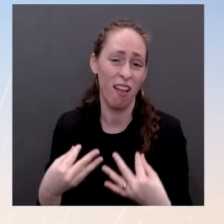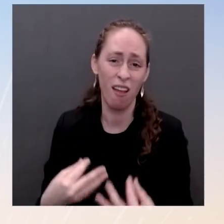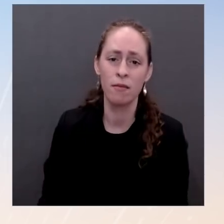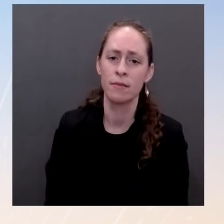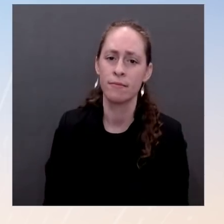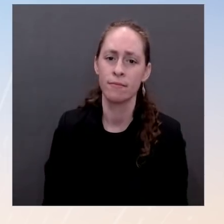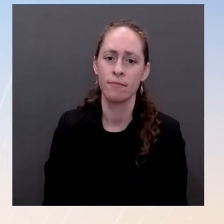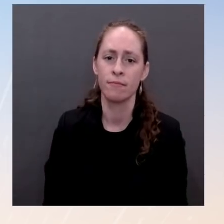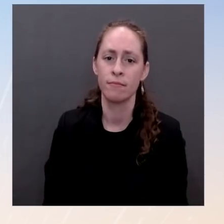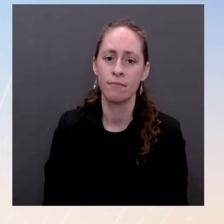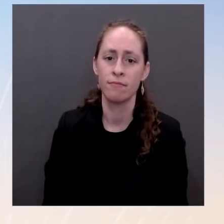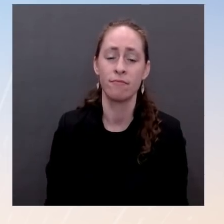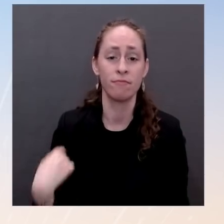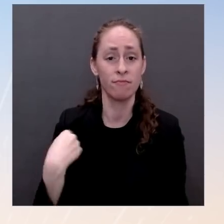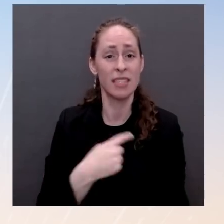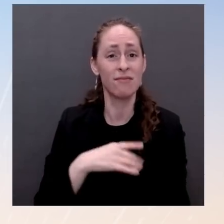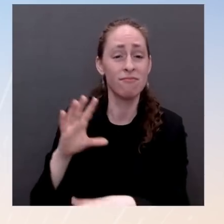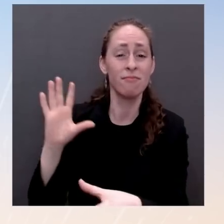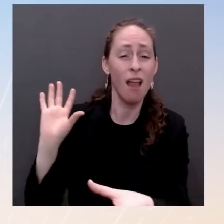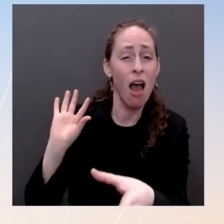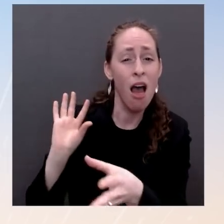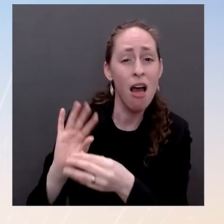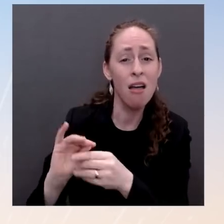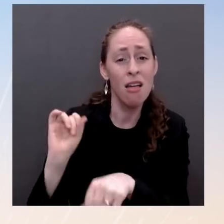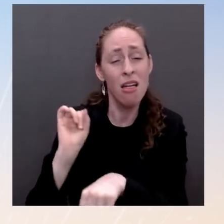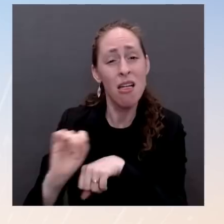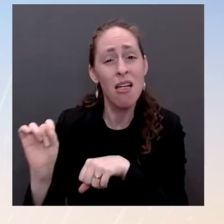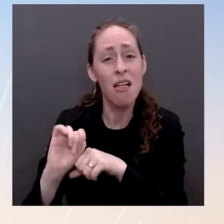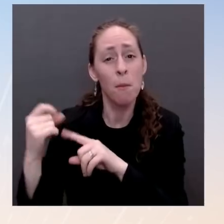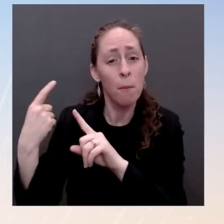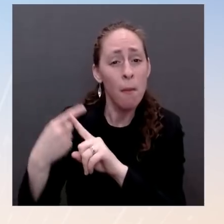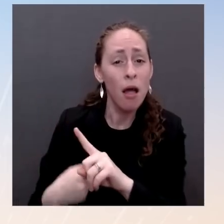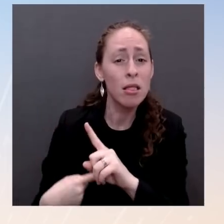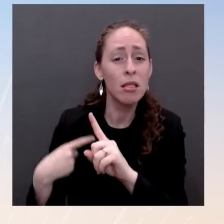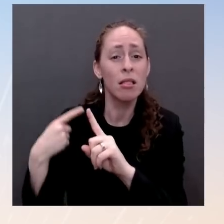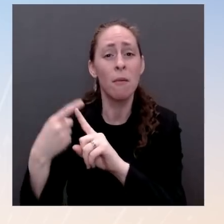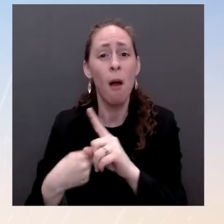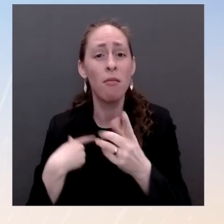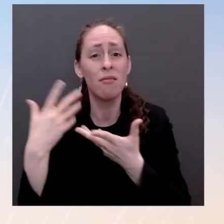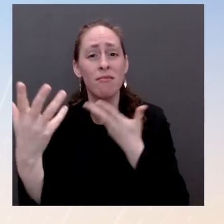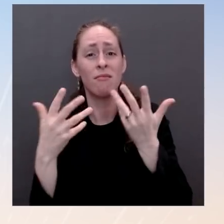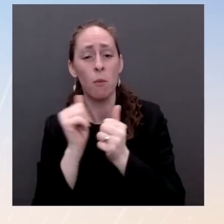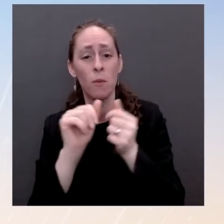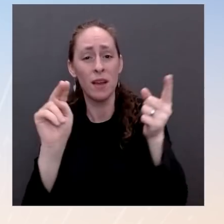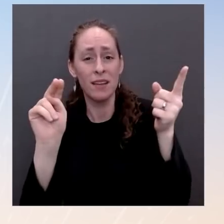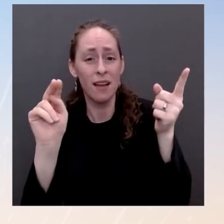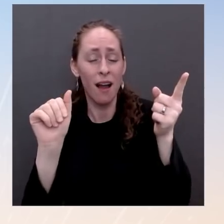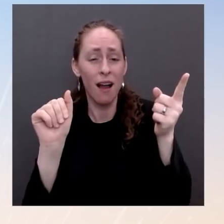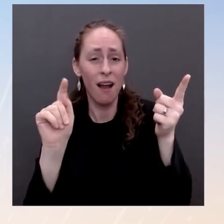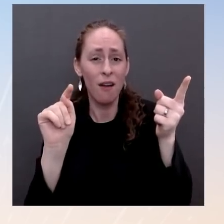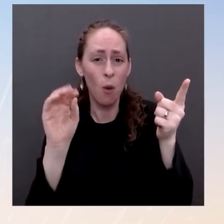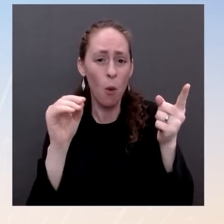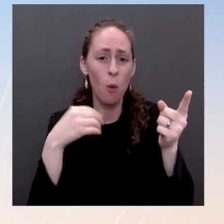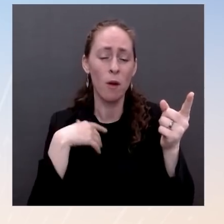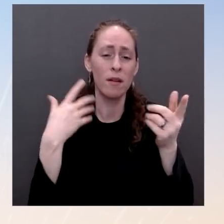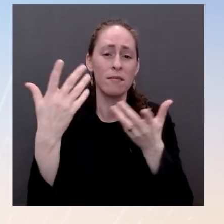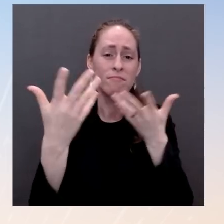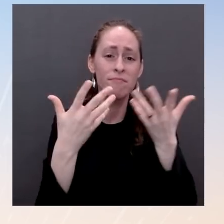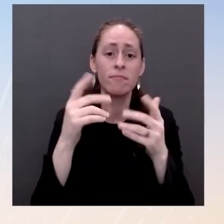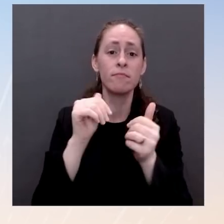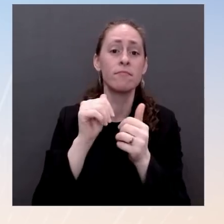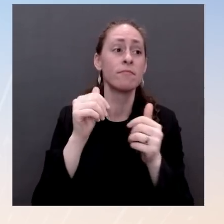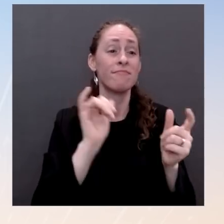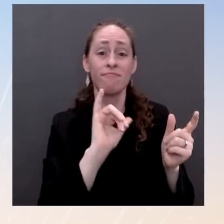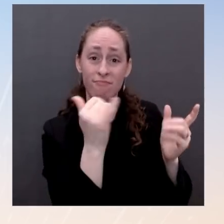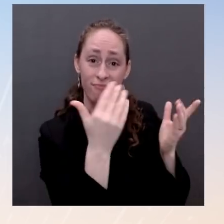coordinate with our NATO allies, to stay in close touch with leaders in Congress and members about what our plans are, to